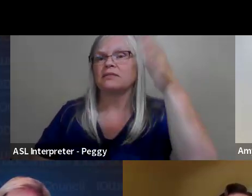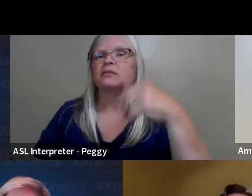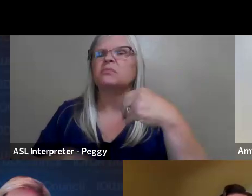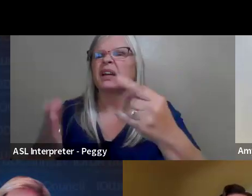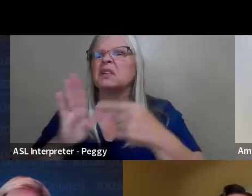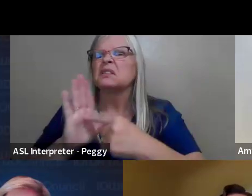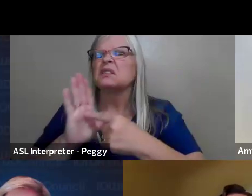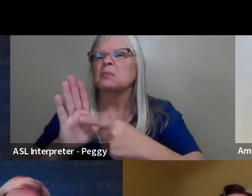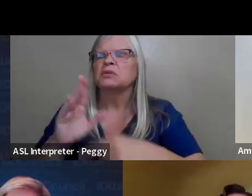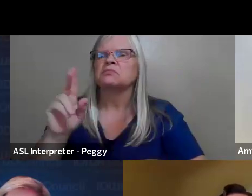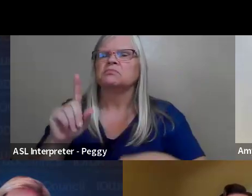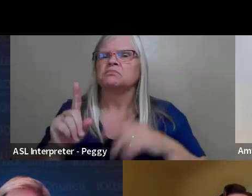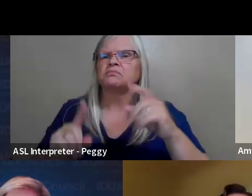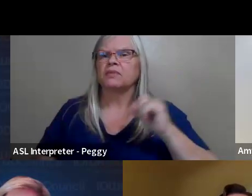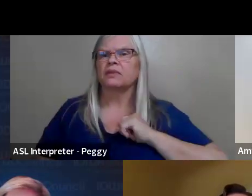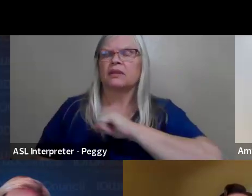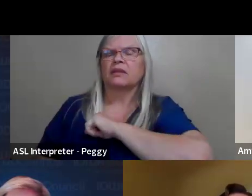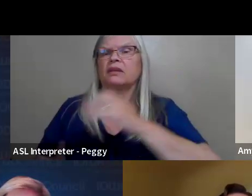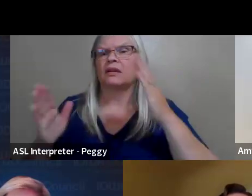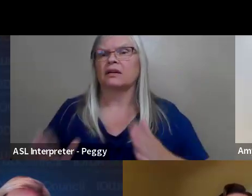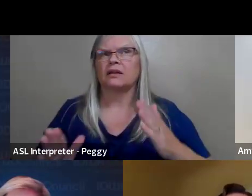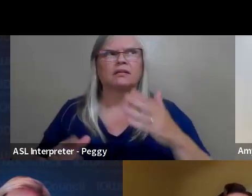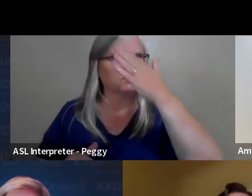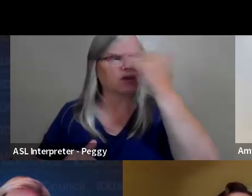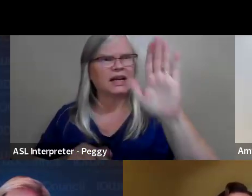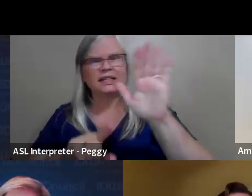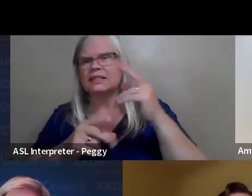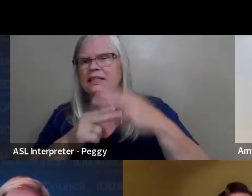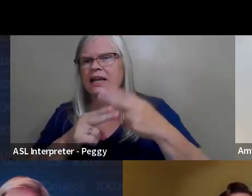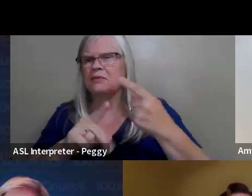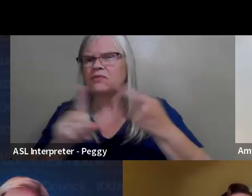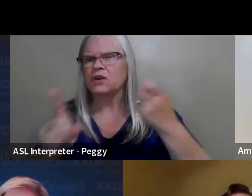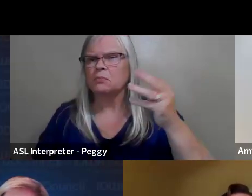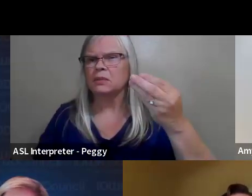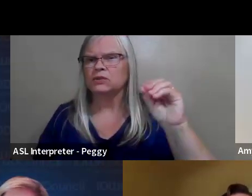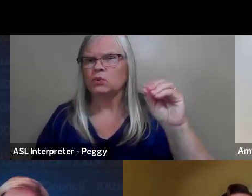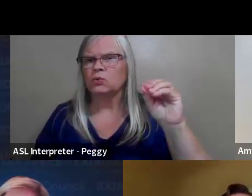example, Senator, I'm going to forget his name, Senator from Missouri.